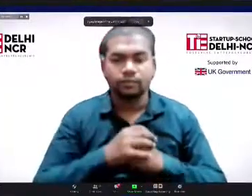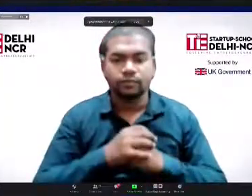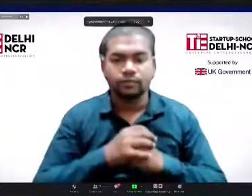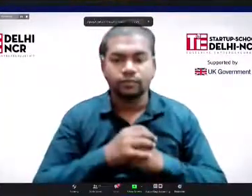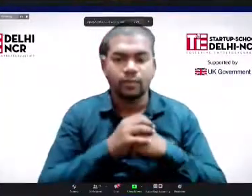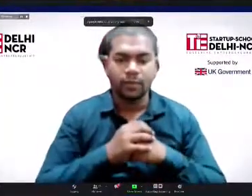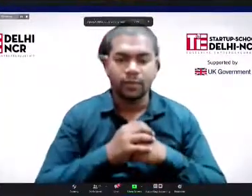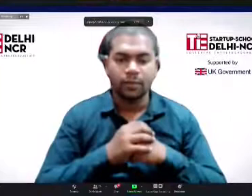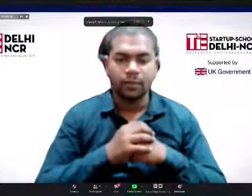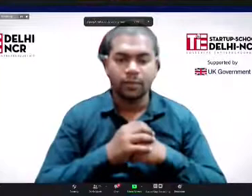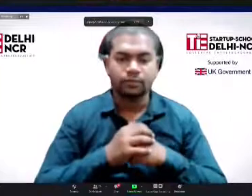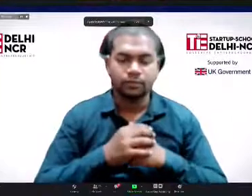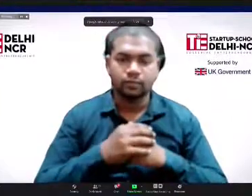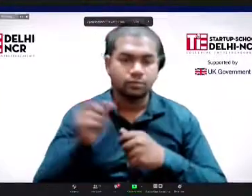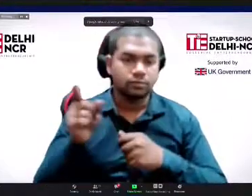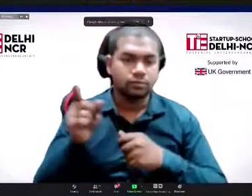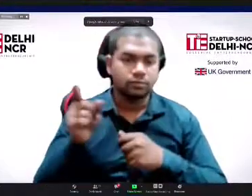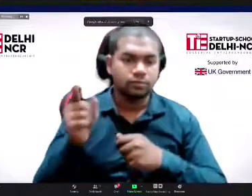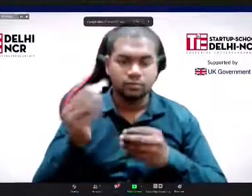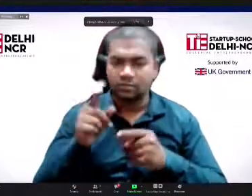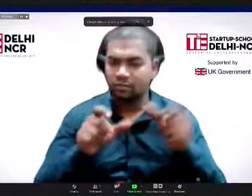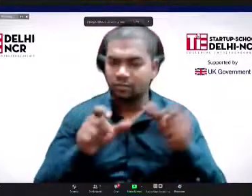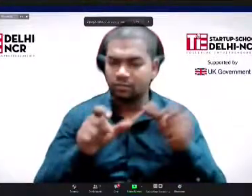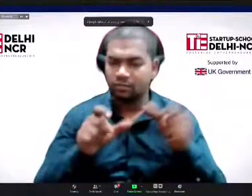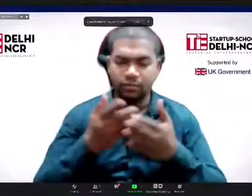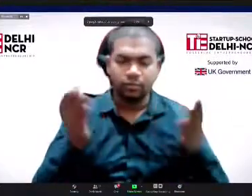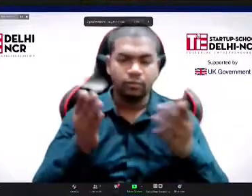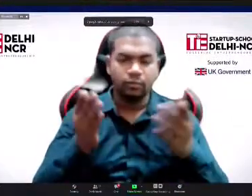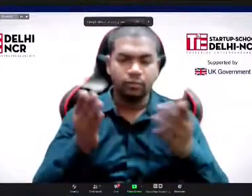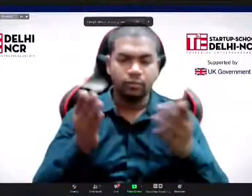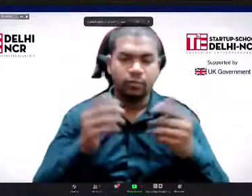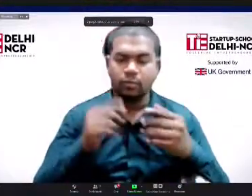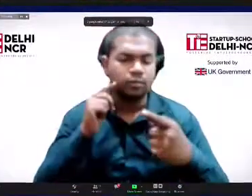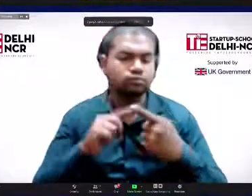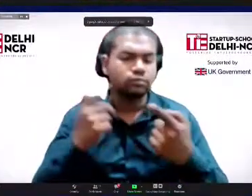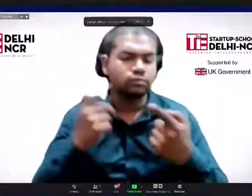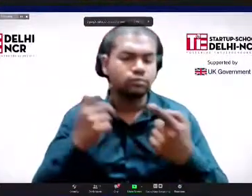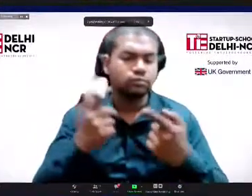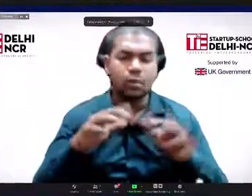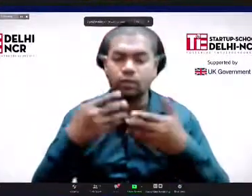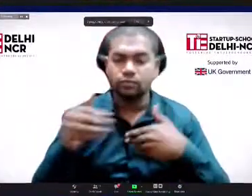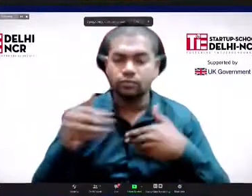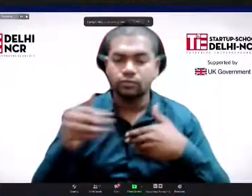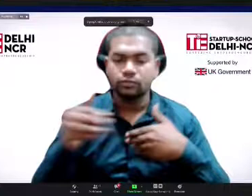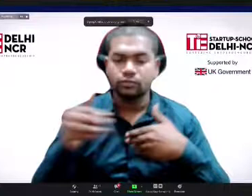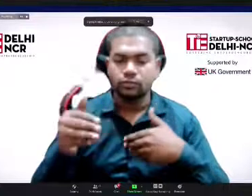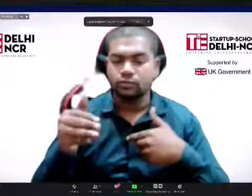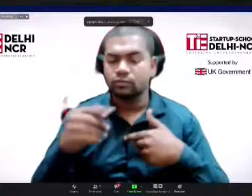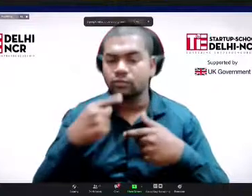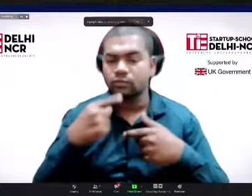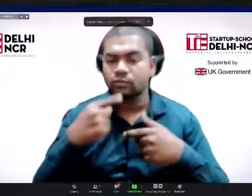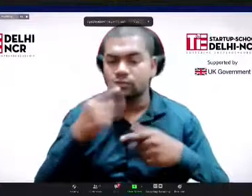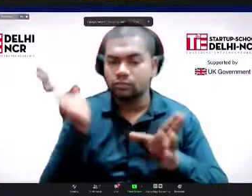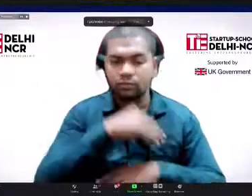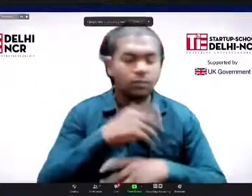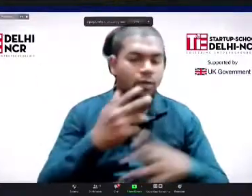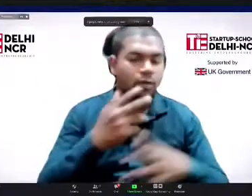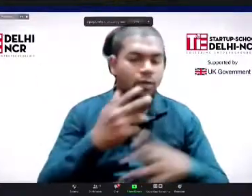here, is that they prefer to spend money on marketing rather than design. How are we going to convince them that they have the wrong